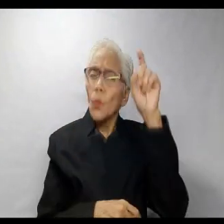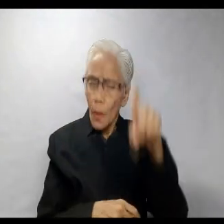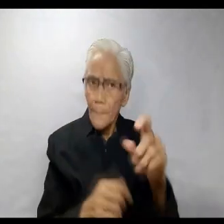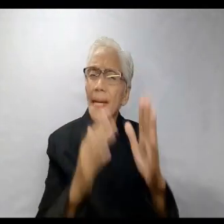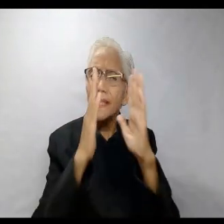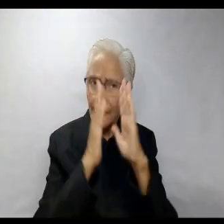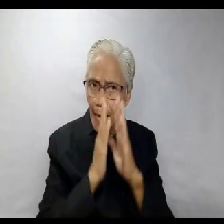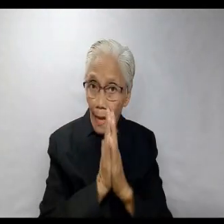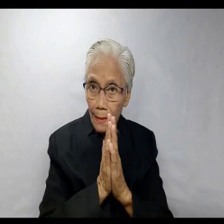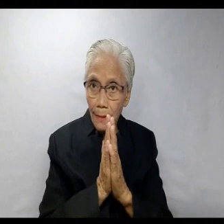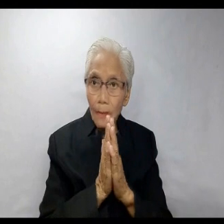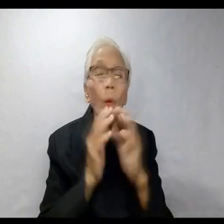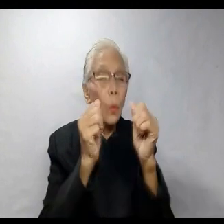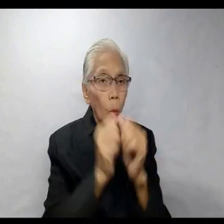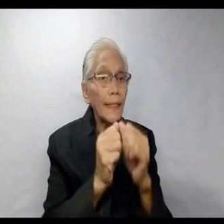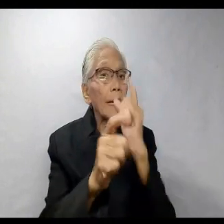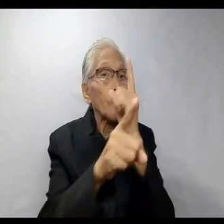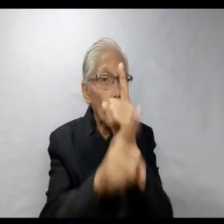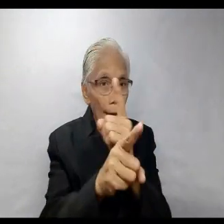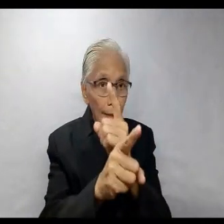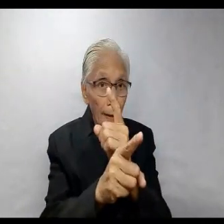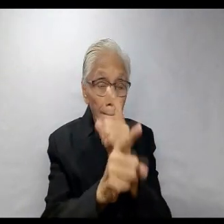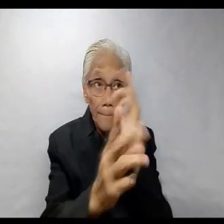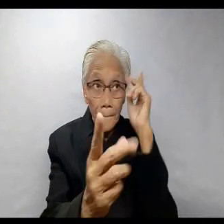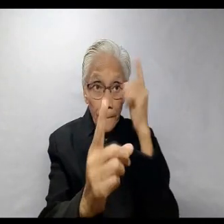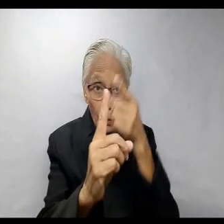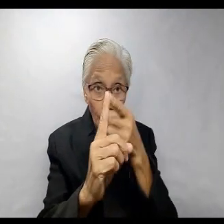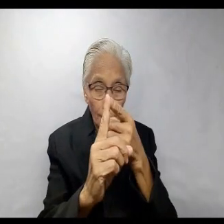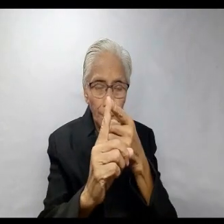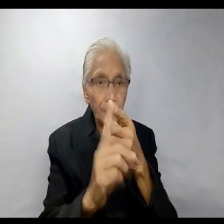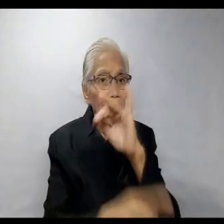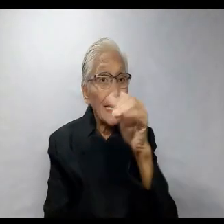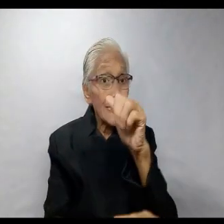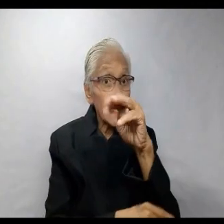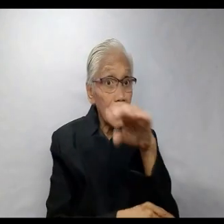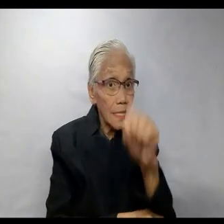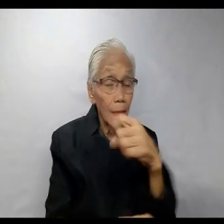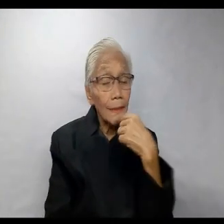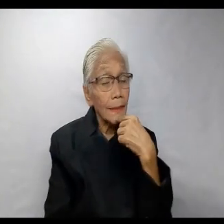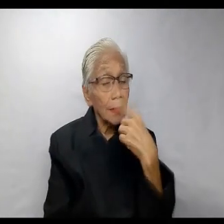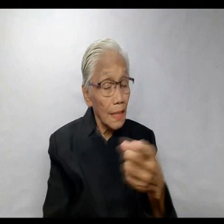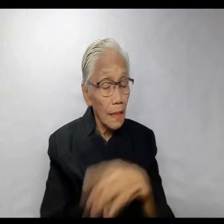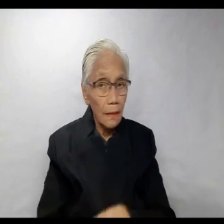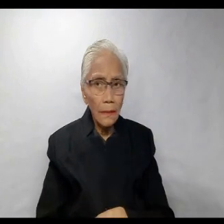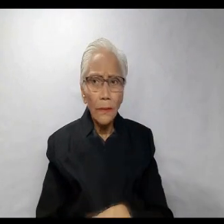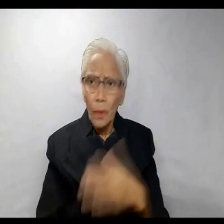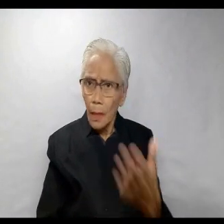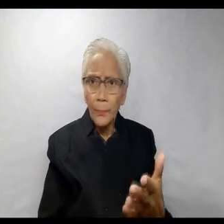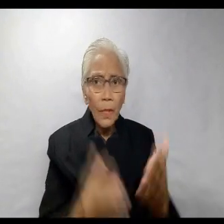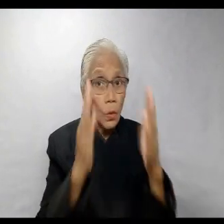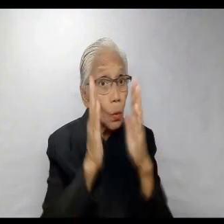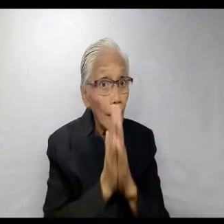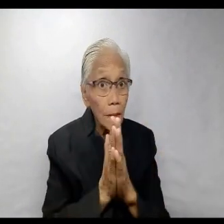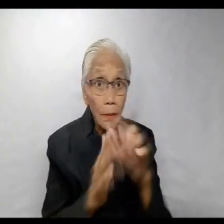we must ask with right motives. St. James states, You ask